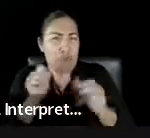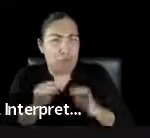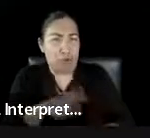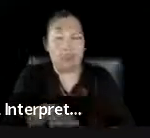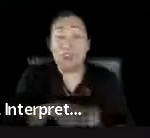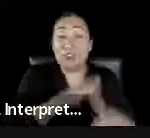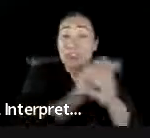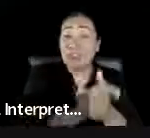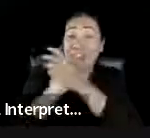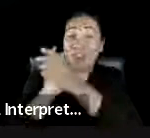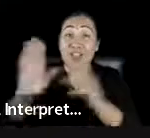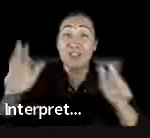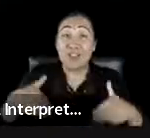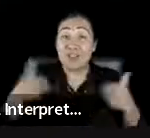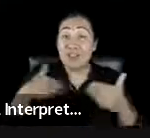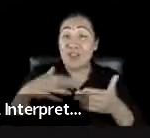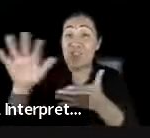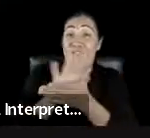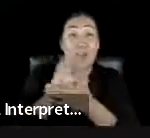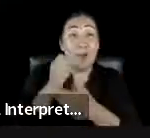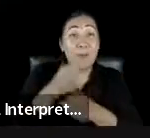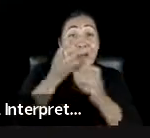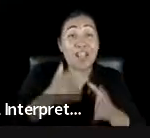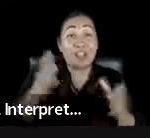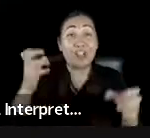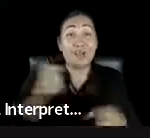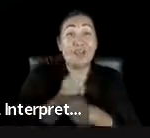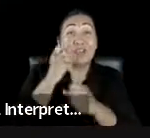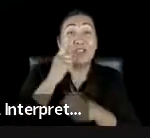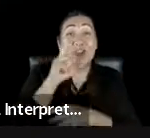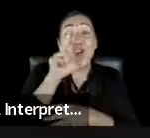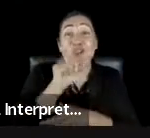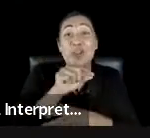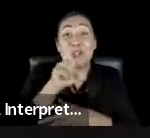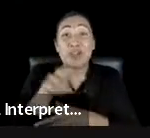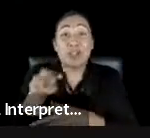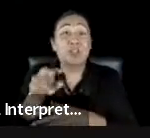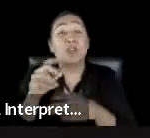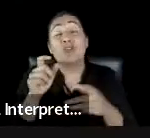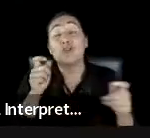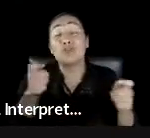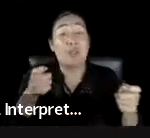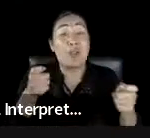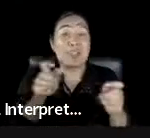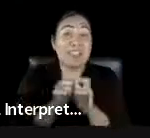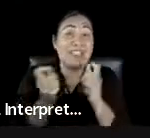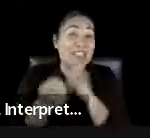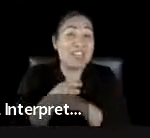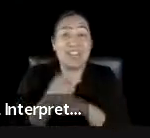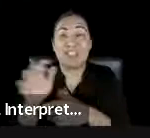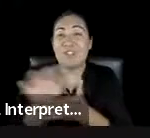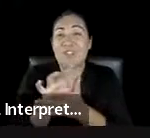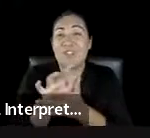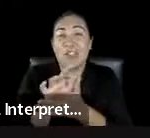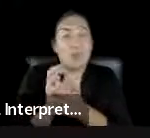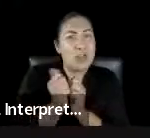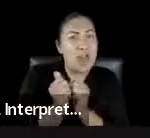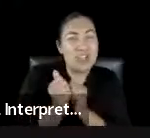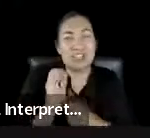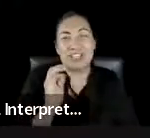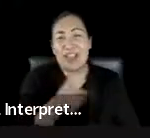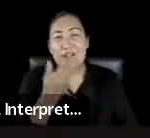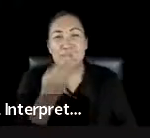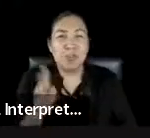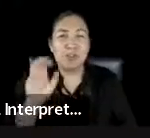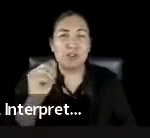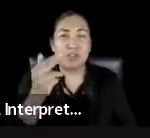Congratulations to the youth filmmakers and winners of the 2022 Directing Change Film Contest. Our Blue Shield of California's Blue